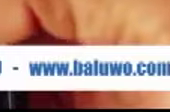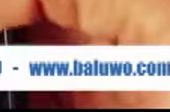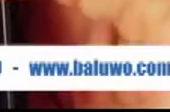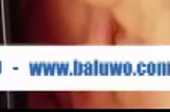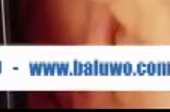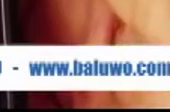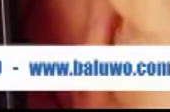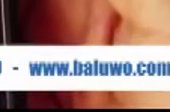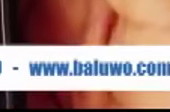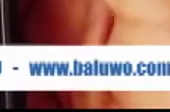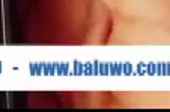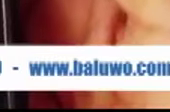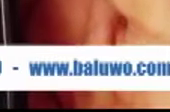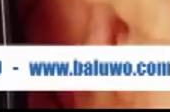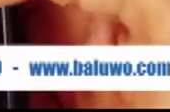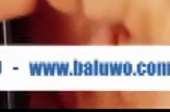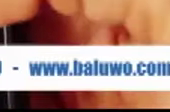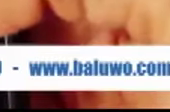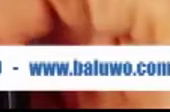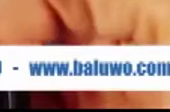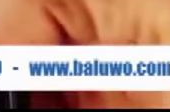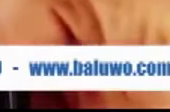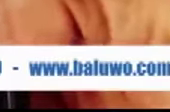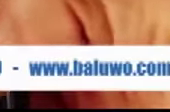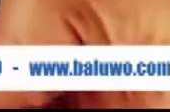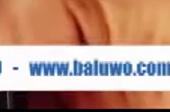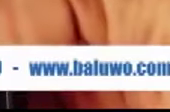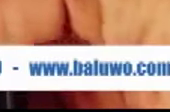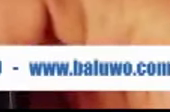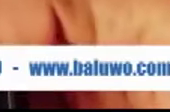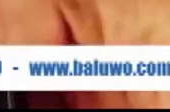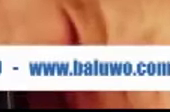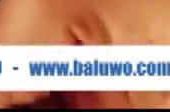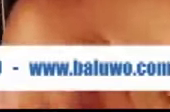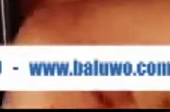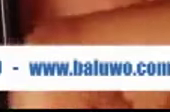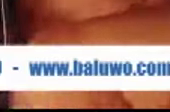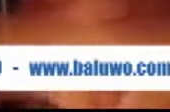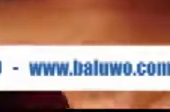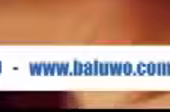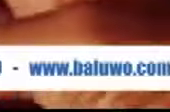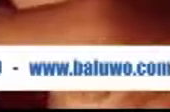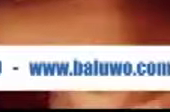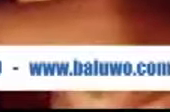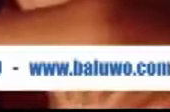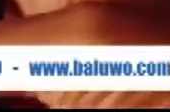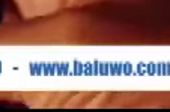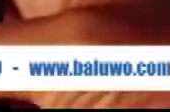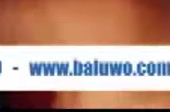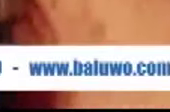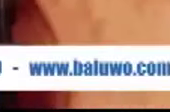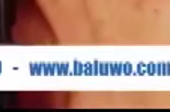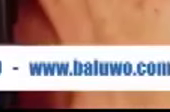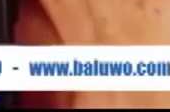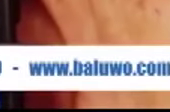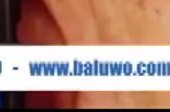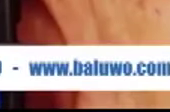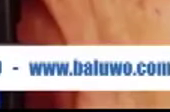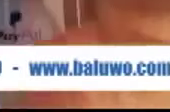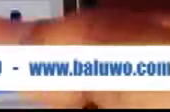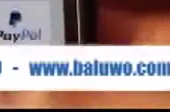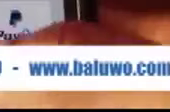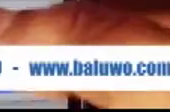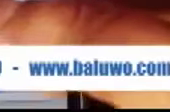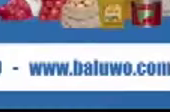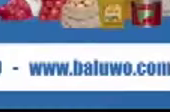ton be webi ama ka wonta woy aduna on kala ko wawda a jonnana e wondo kaleedi men Gambia do depense hara no webi ama si